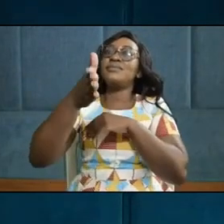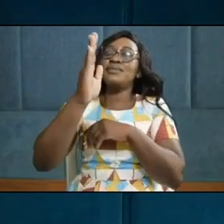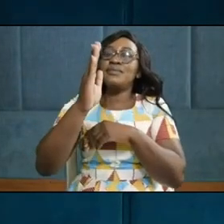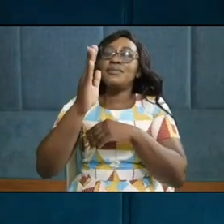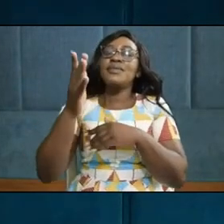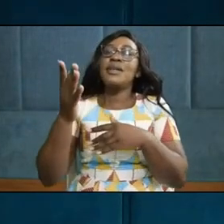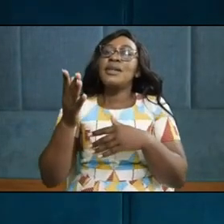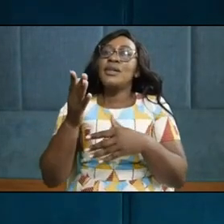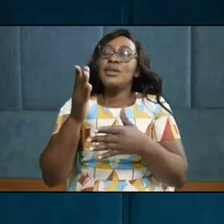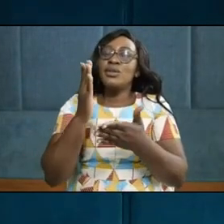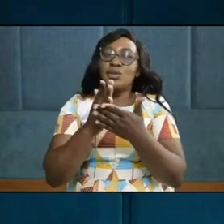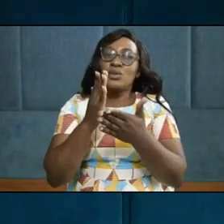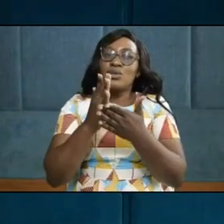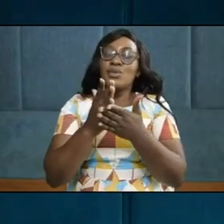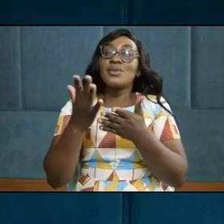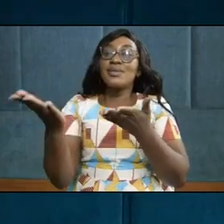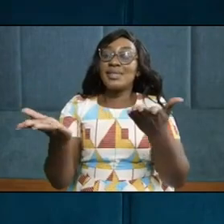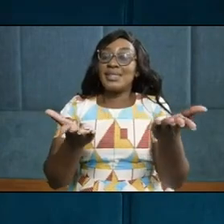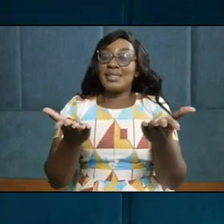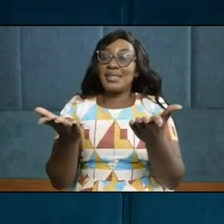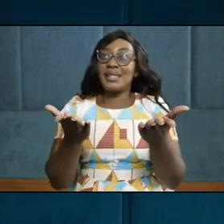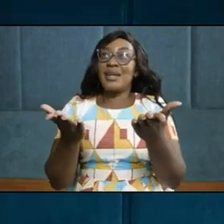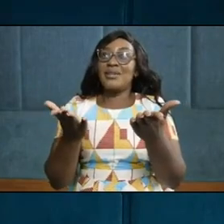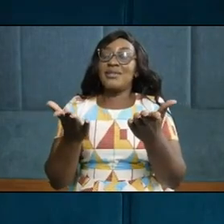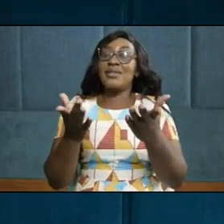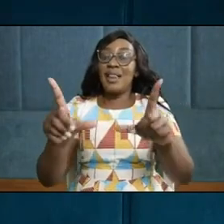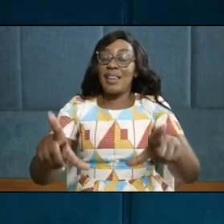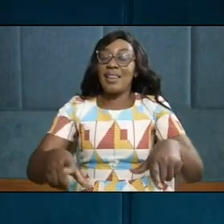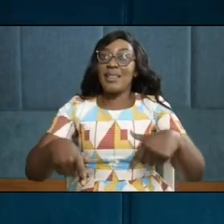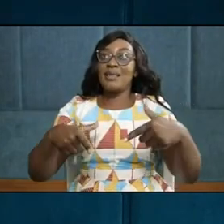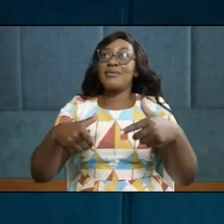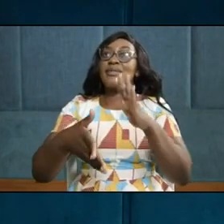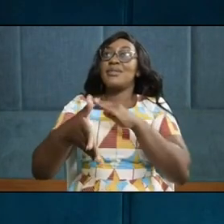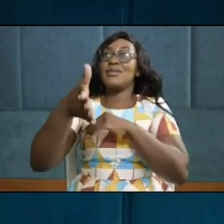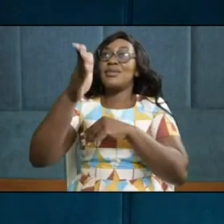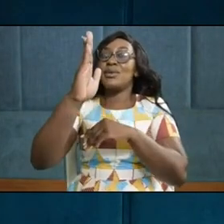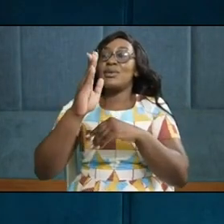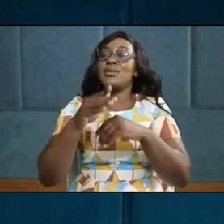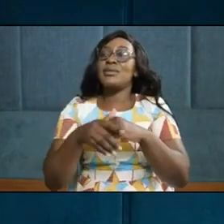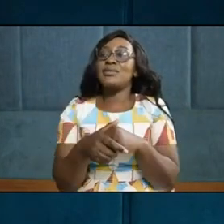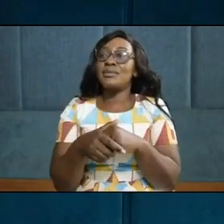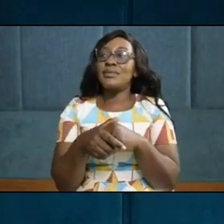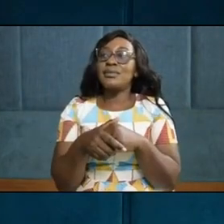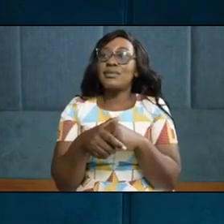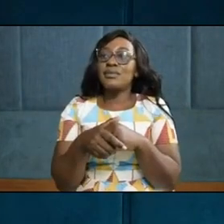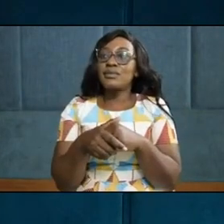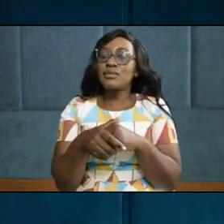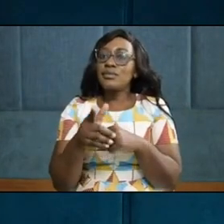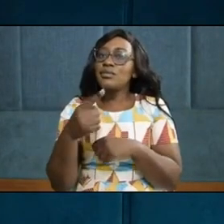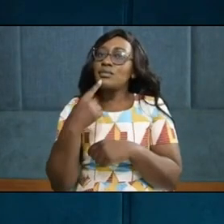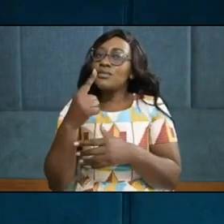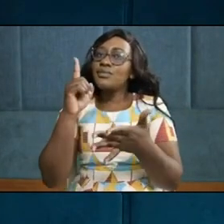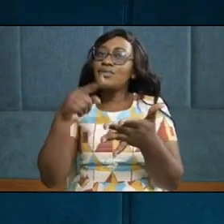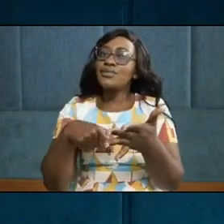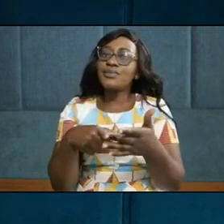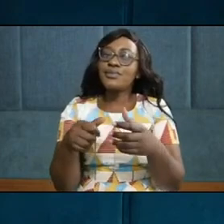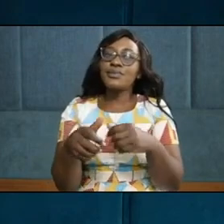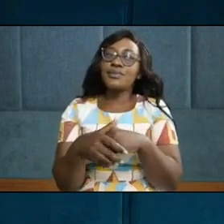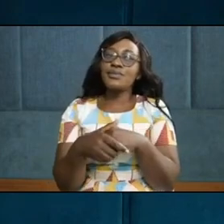that we serve. Right? What a mighty God that we serve. Mariam, you seem to be having a comment. What do you want to tell us?